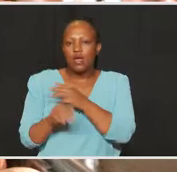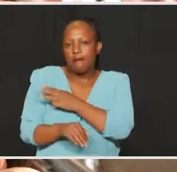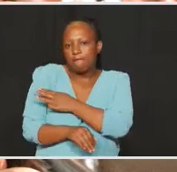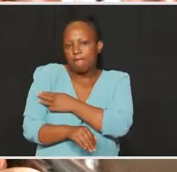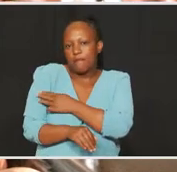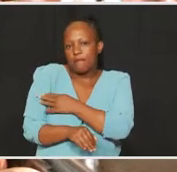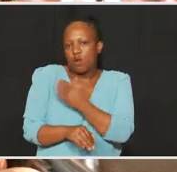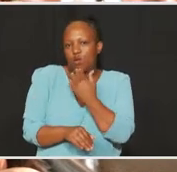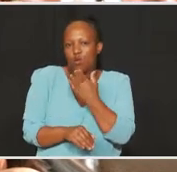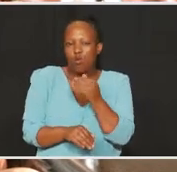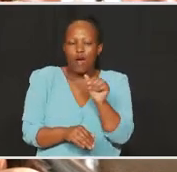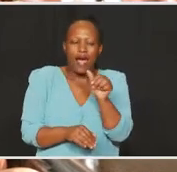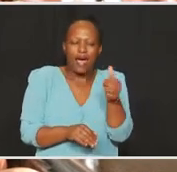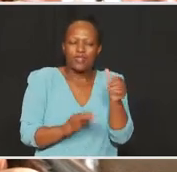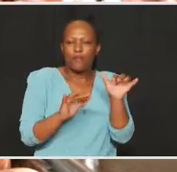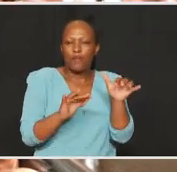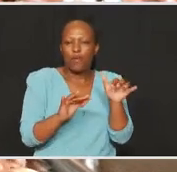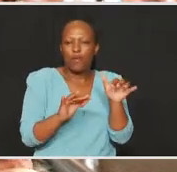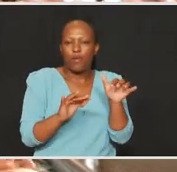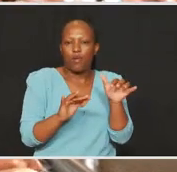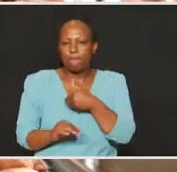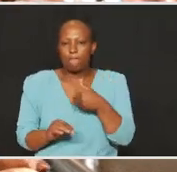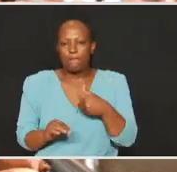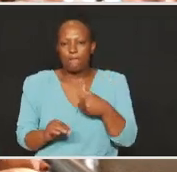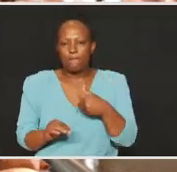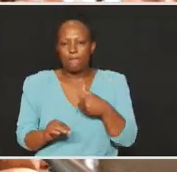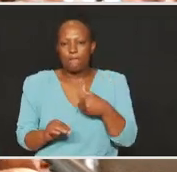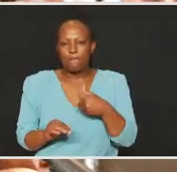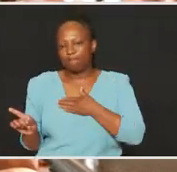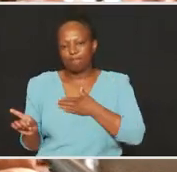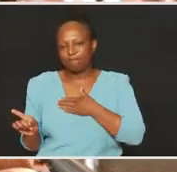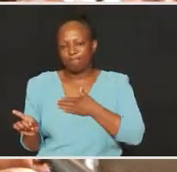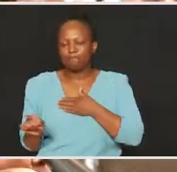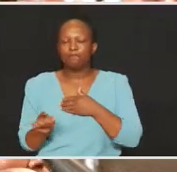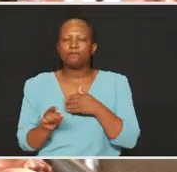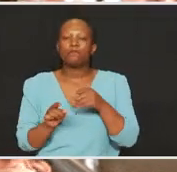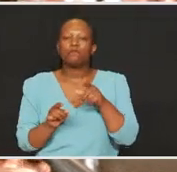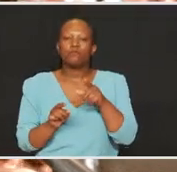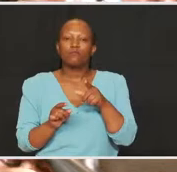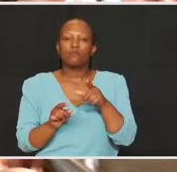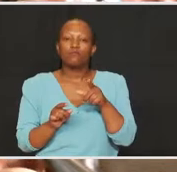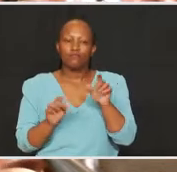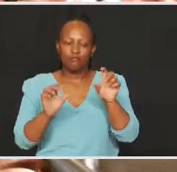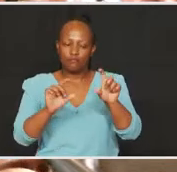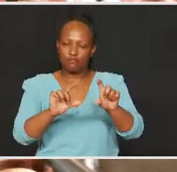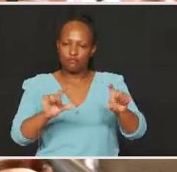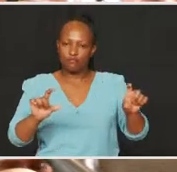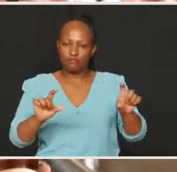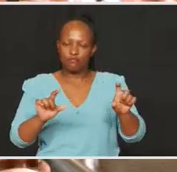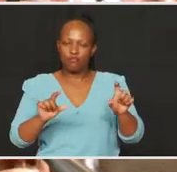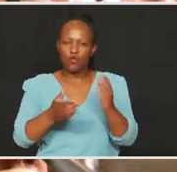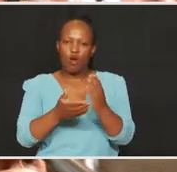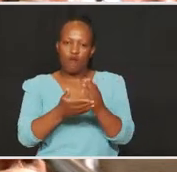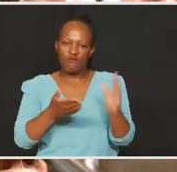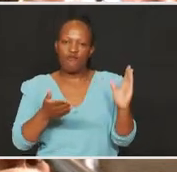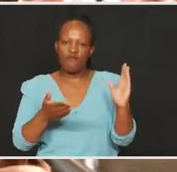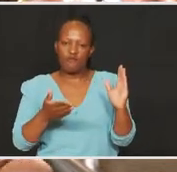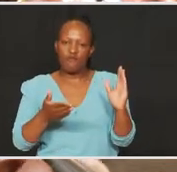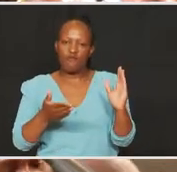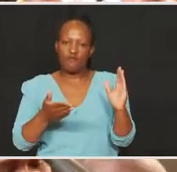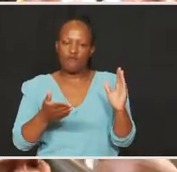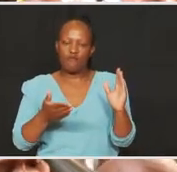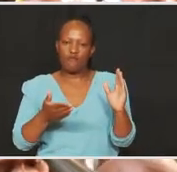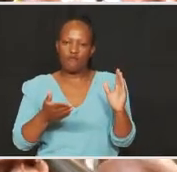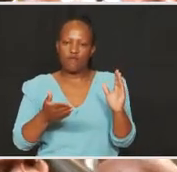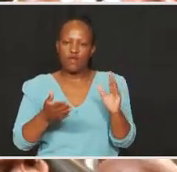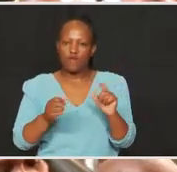party other than their parents it is in your best interest to remove this section if you are